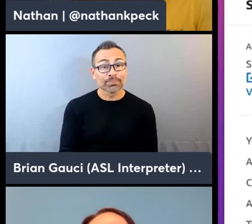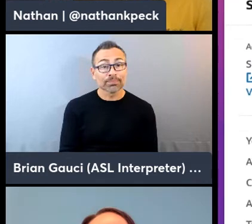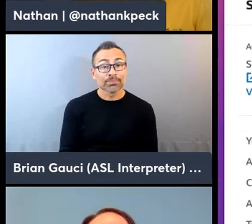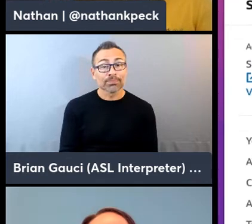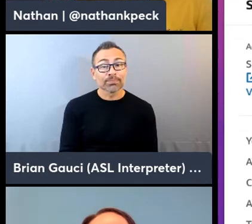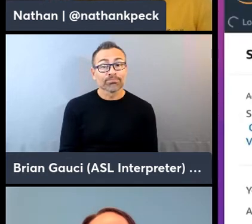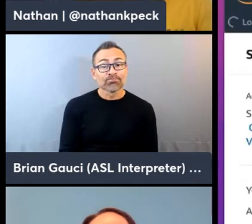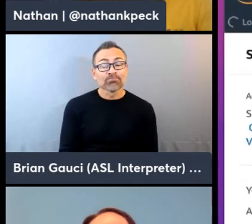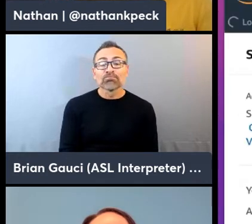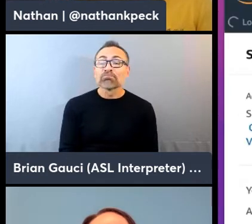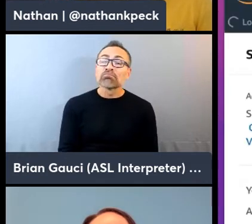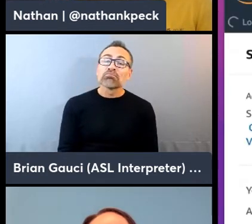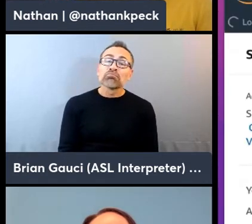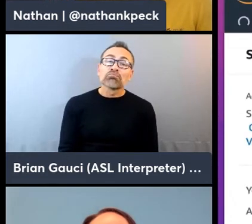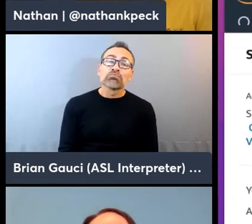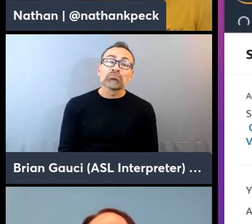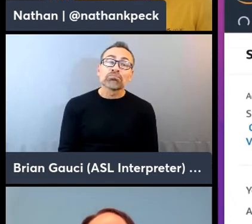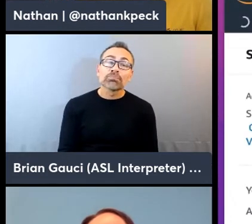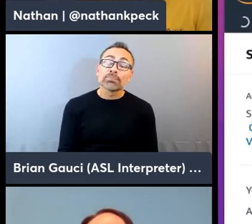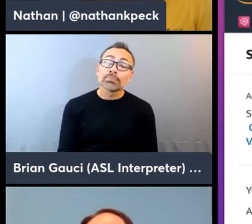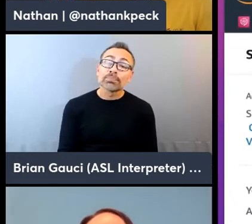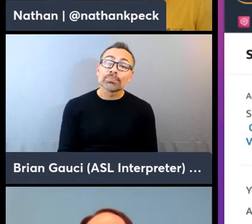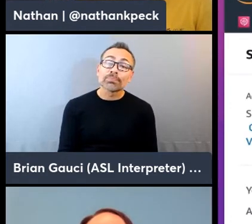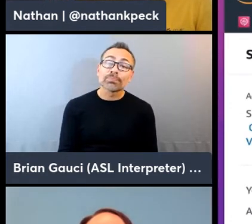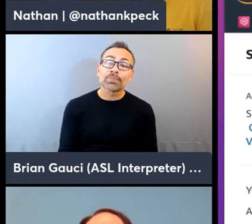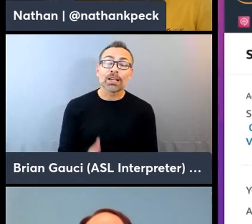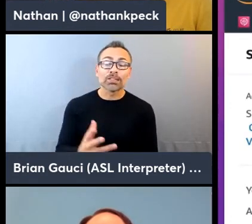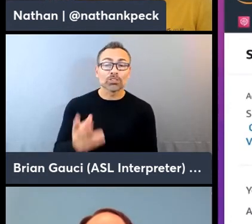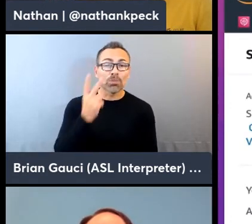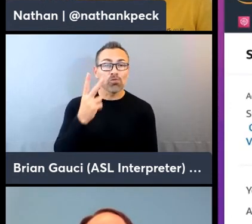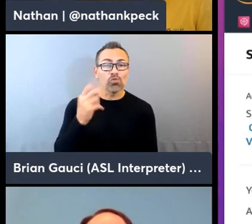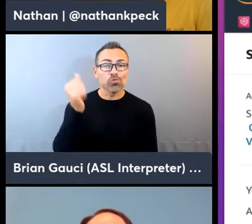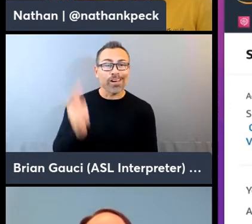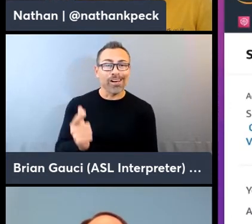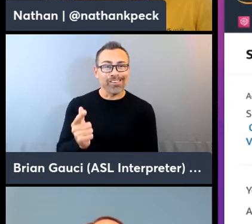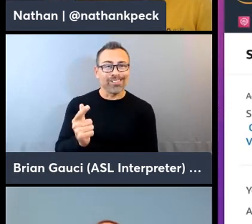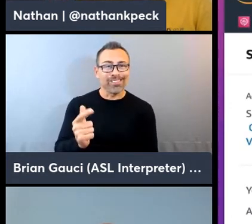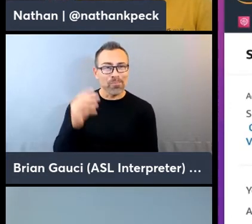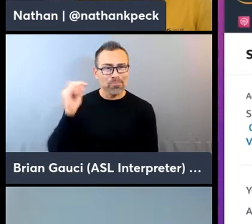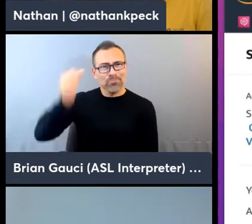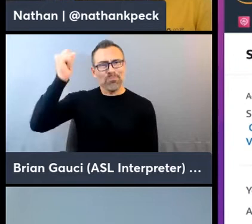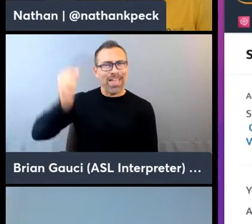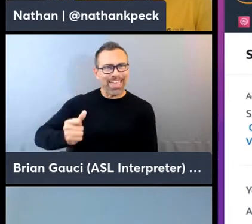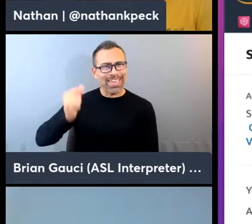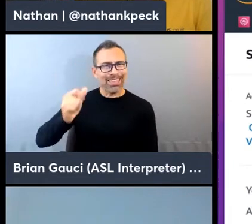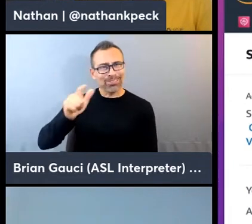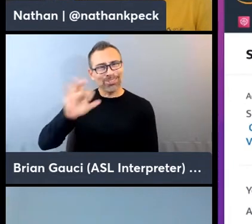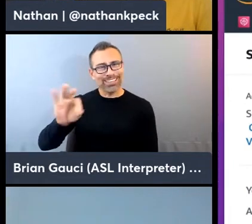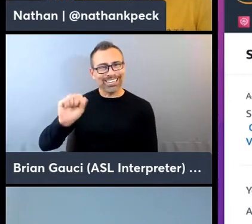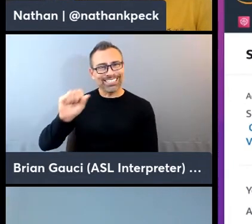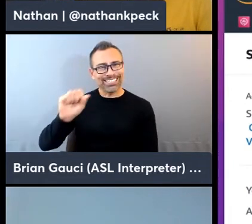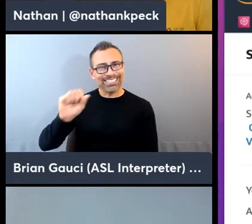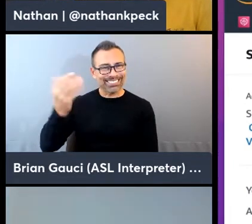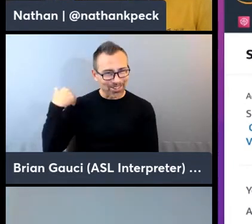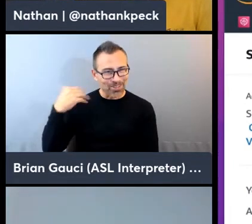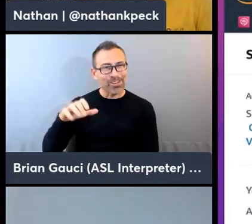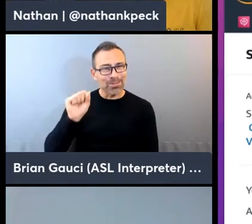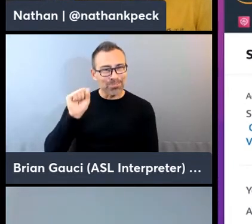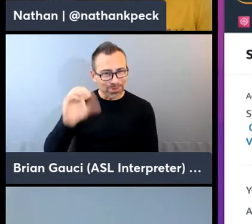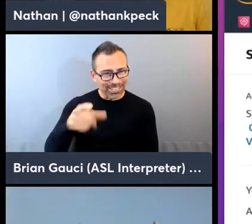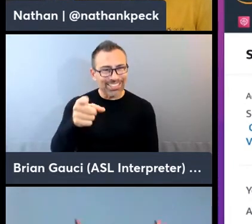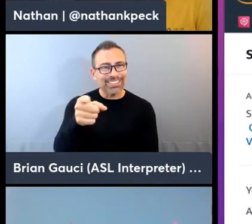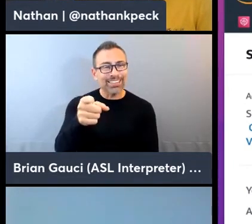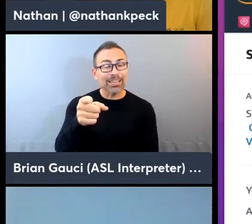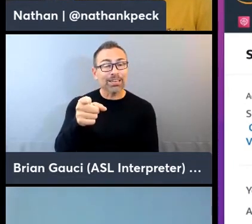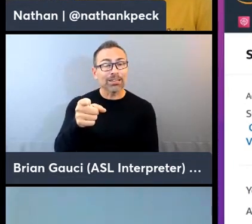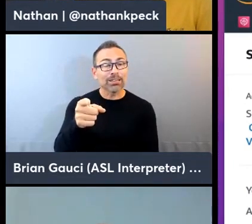And so I'm going to review all those cases. And then bam, 29 seconds ago, I put it there. So our customers